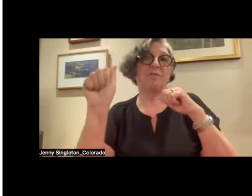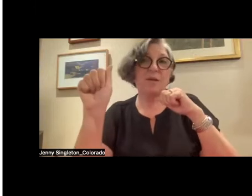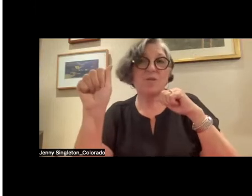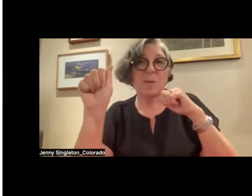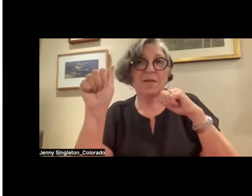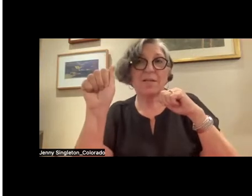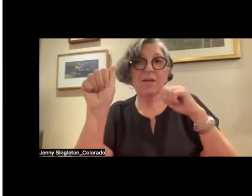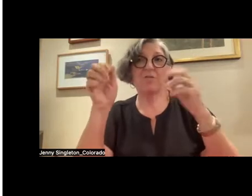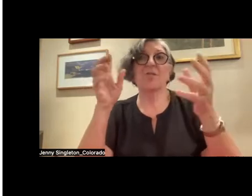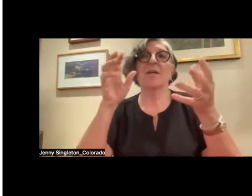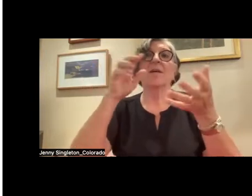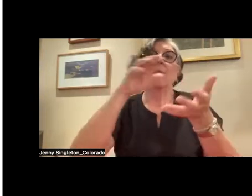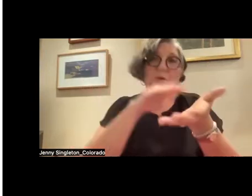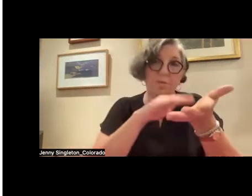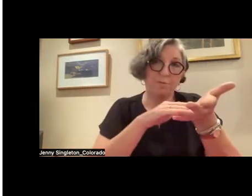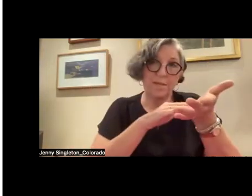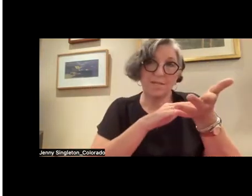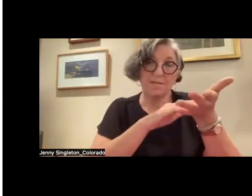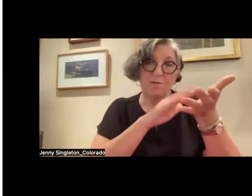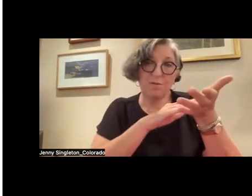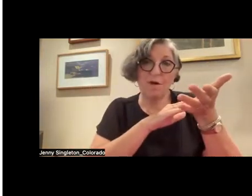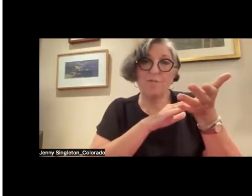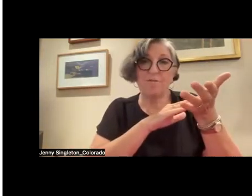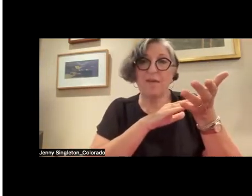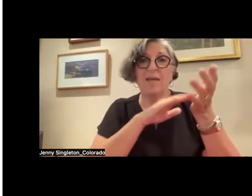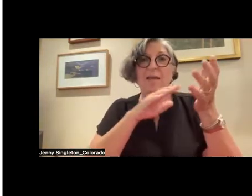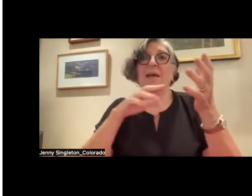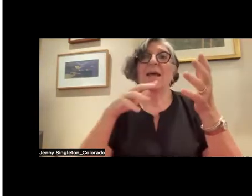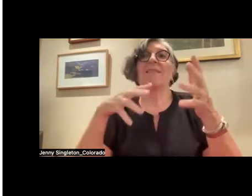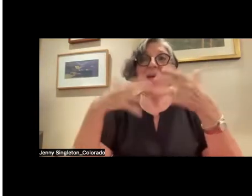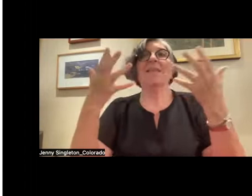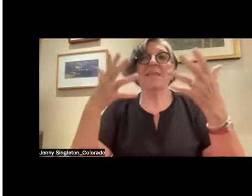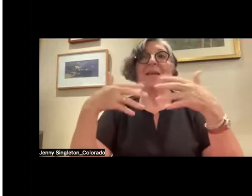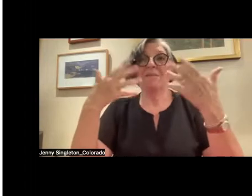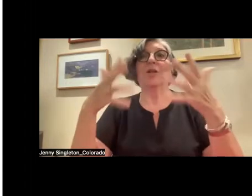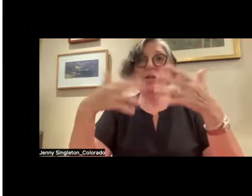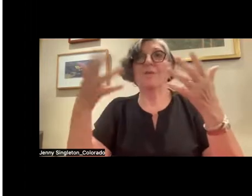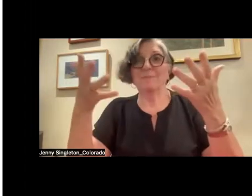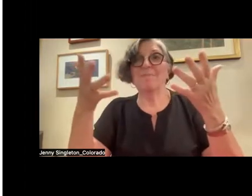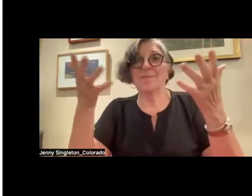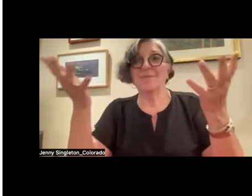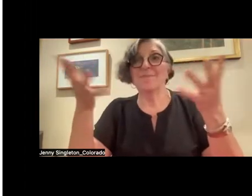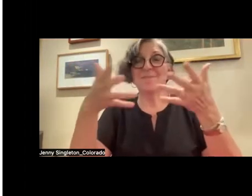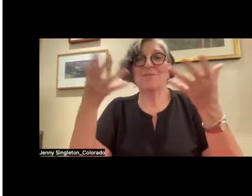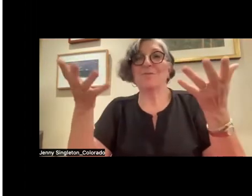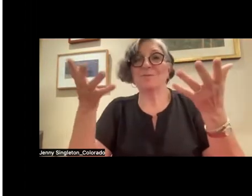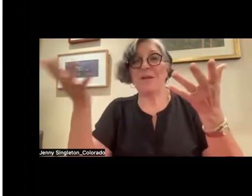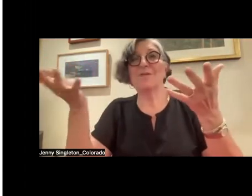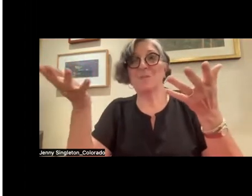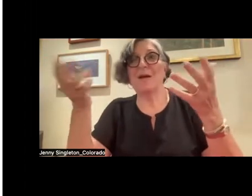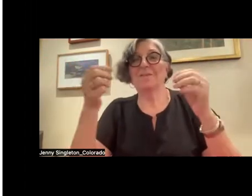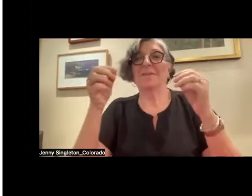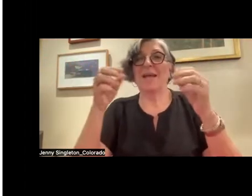learn the fingerspelled letters with the print orthography. And then they learn